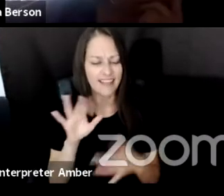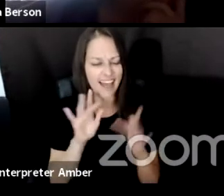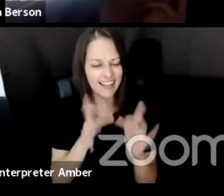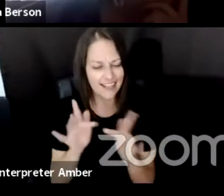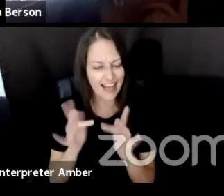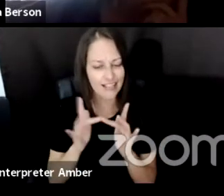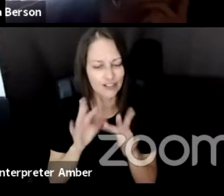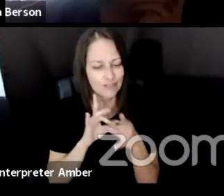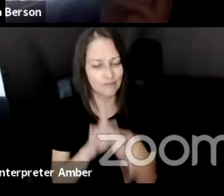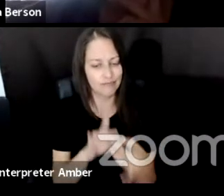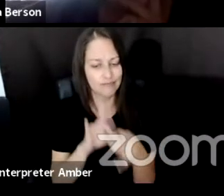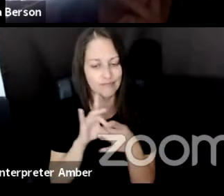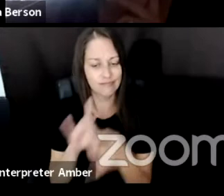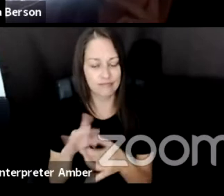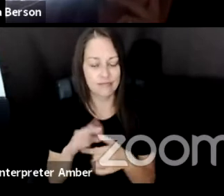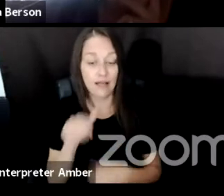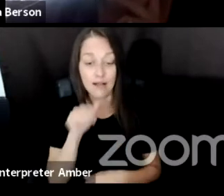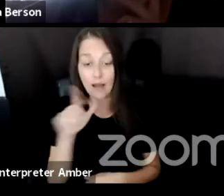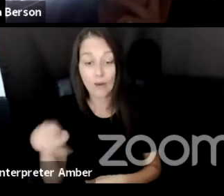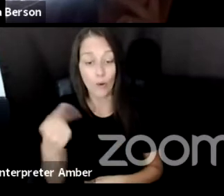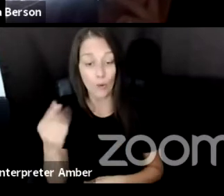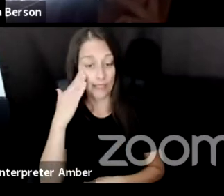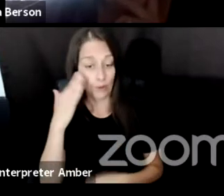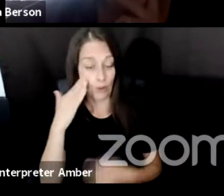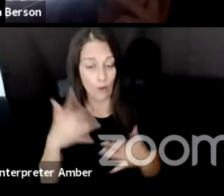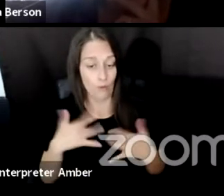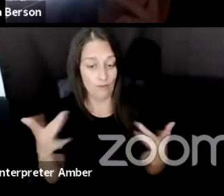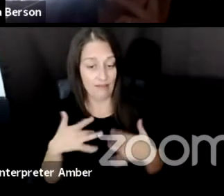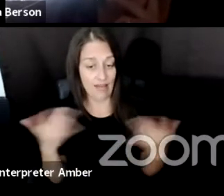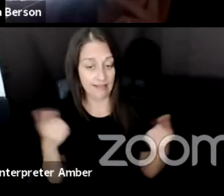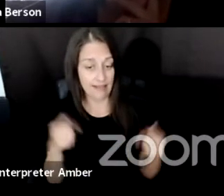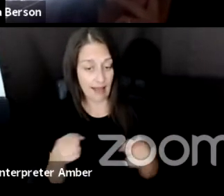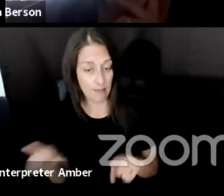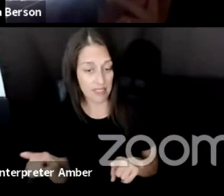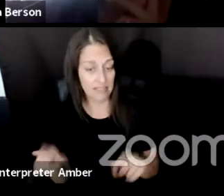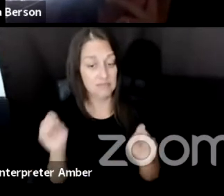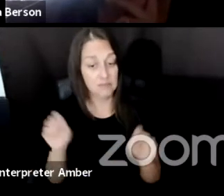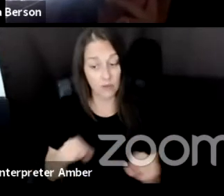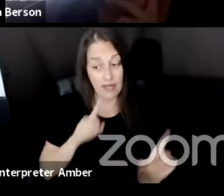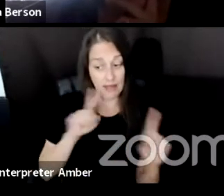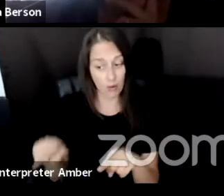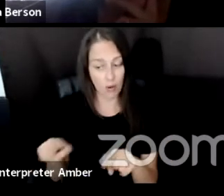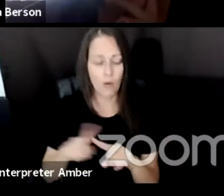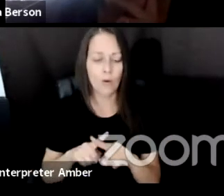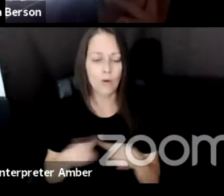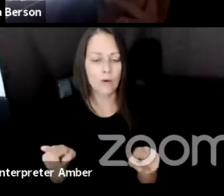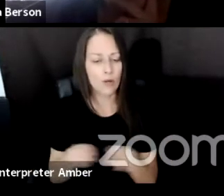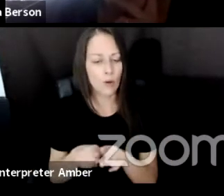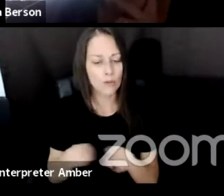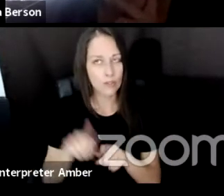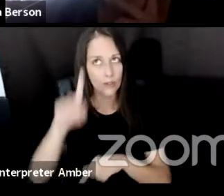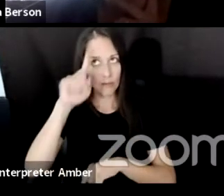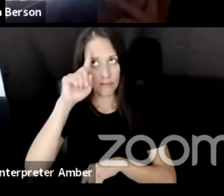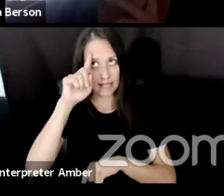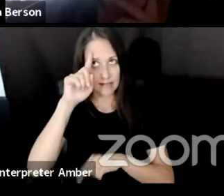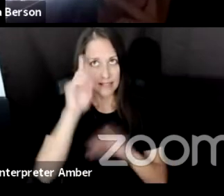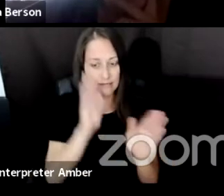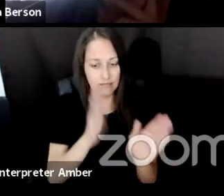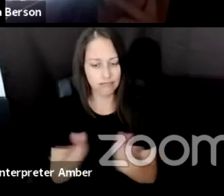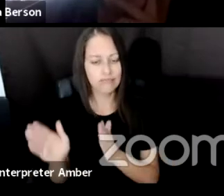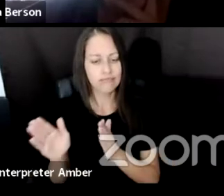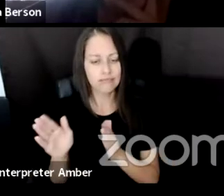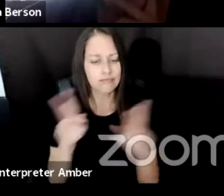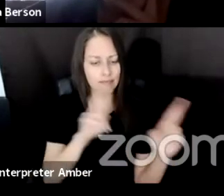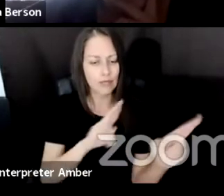be aware that a thing is happening, so that they could potentially go see it, but also like to mentally get their mind around it so that they're even ready for